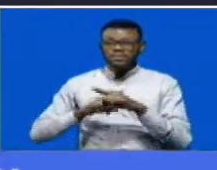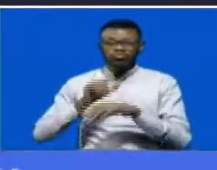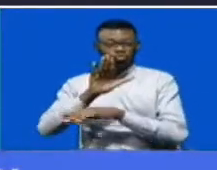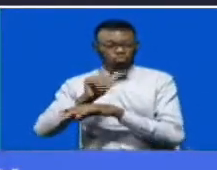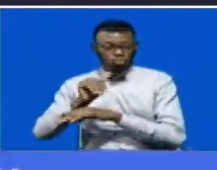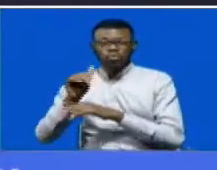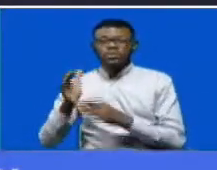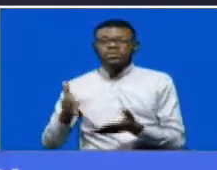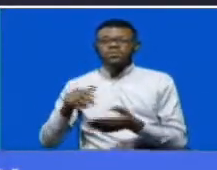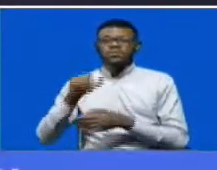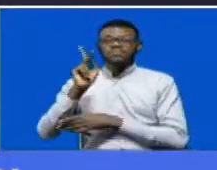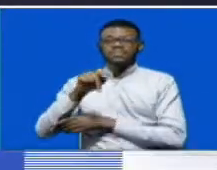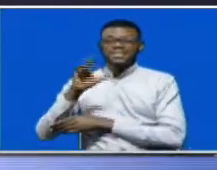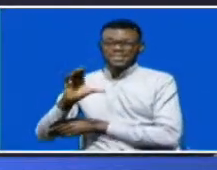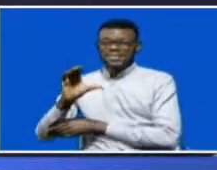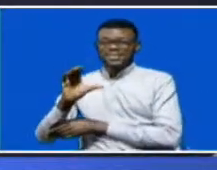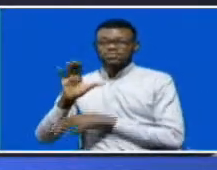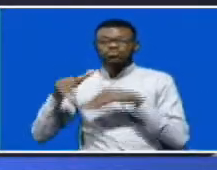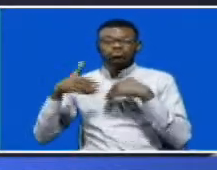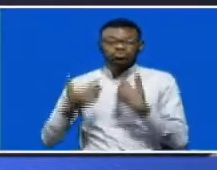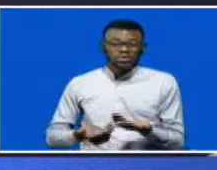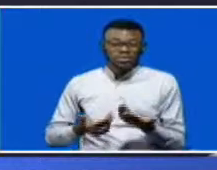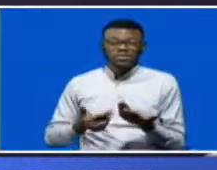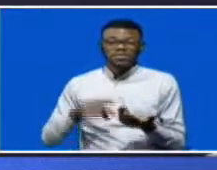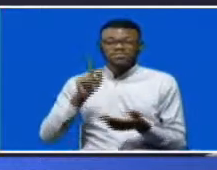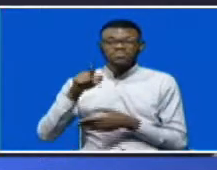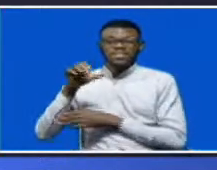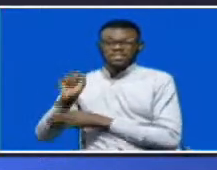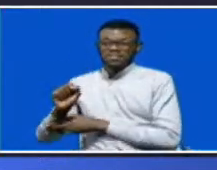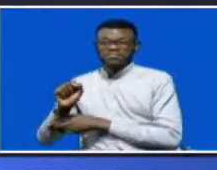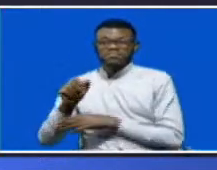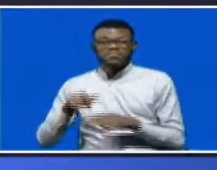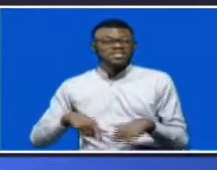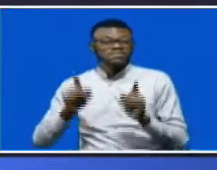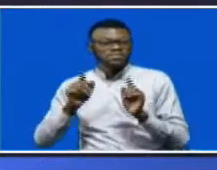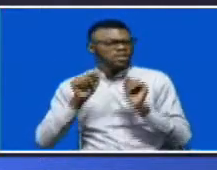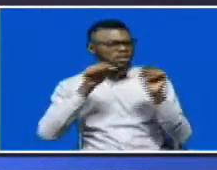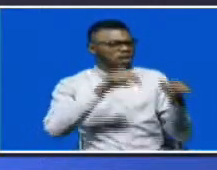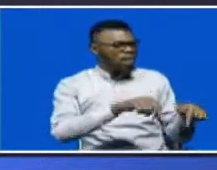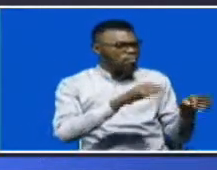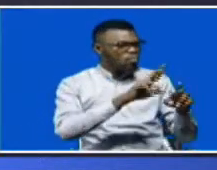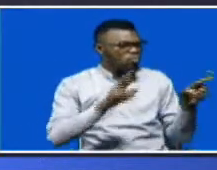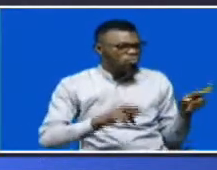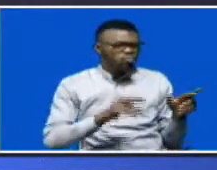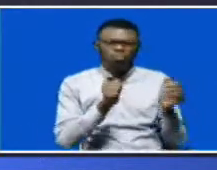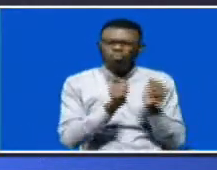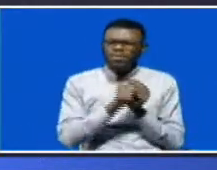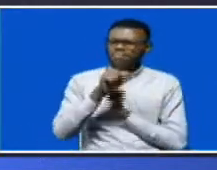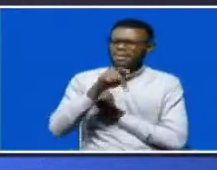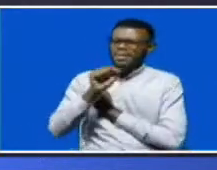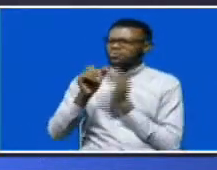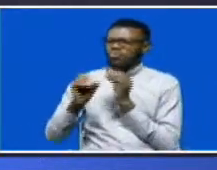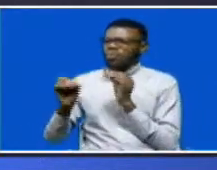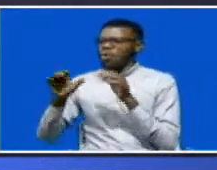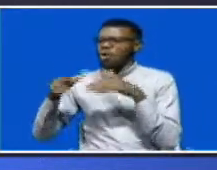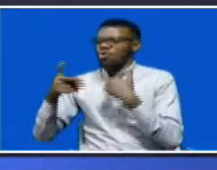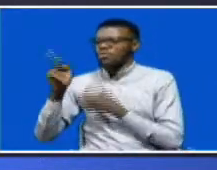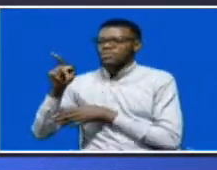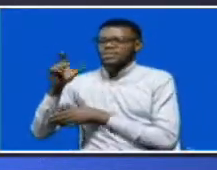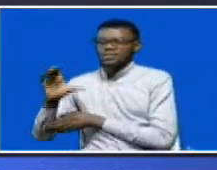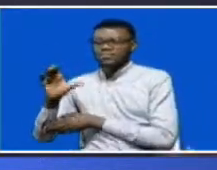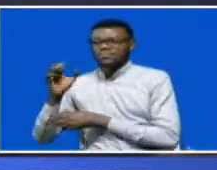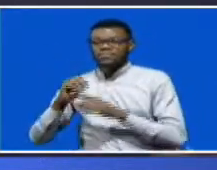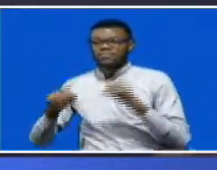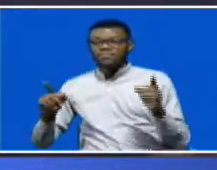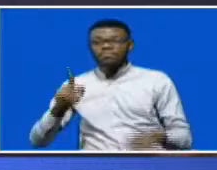secretary, even though he's not in that room with the PS or the PC, it is rumored that the PC would